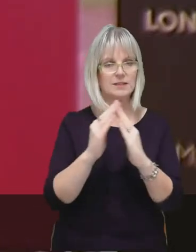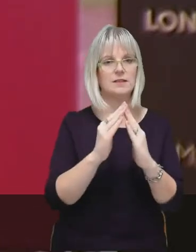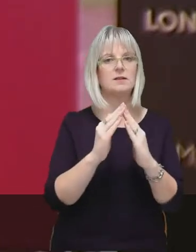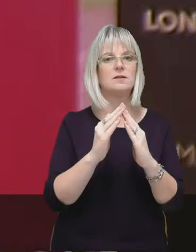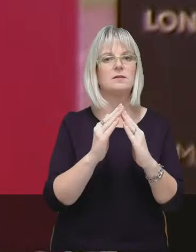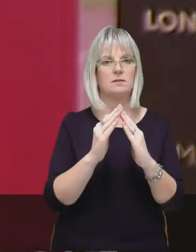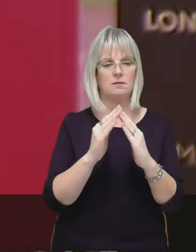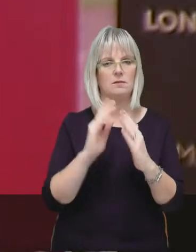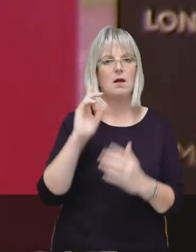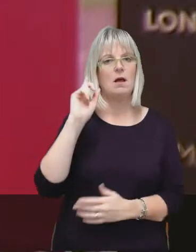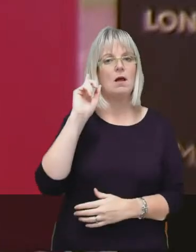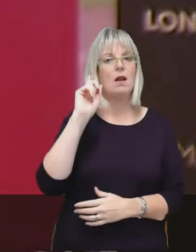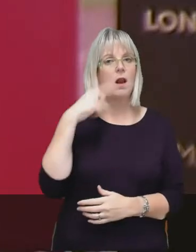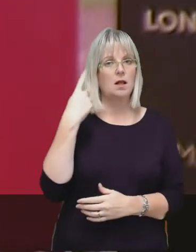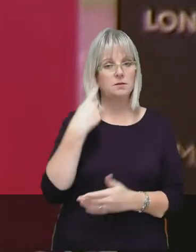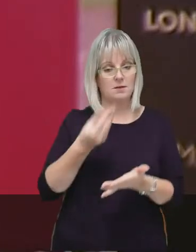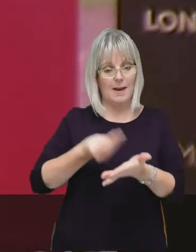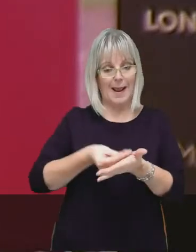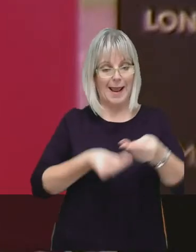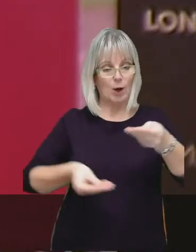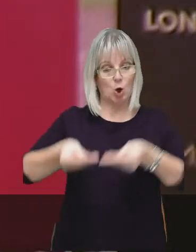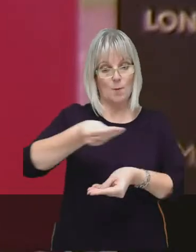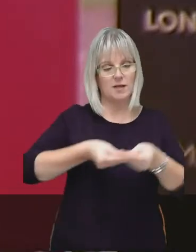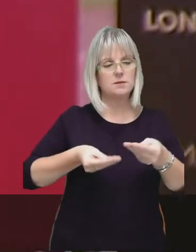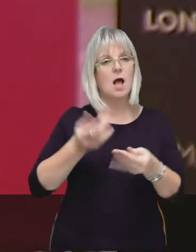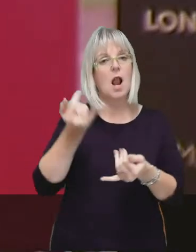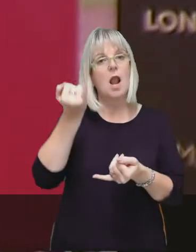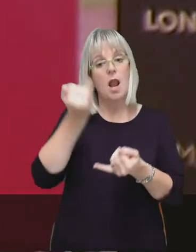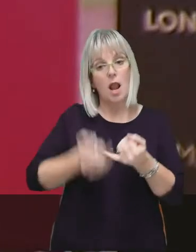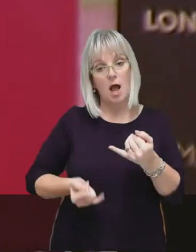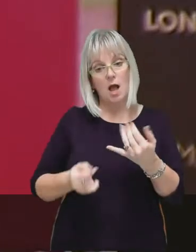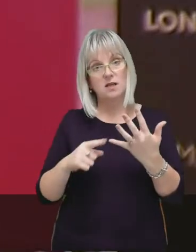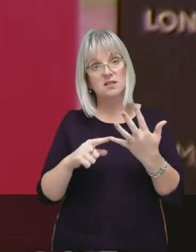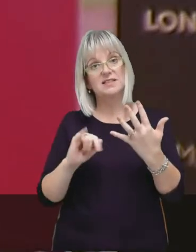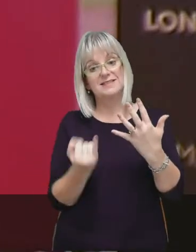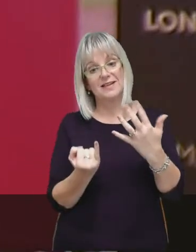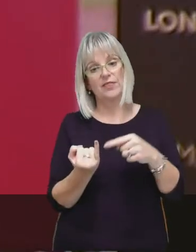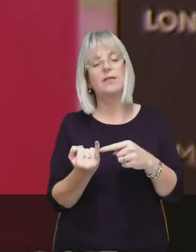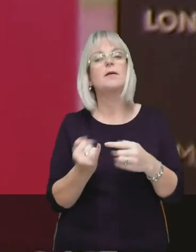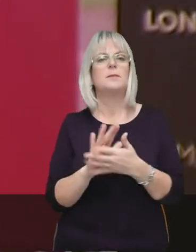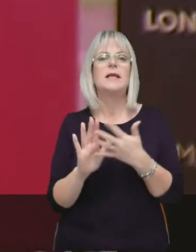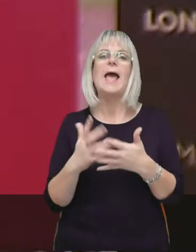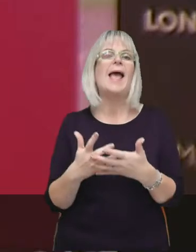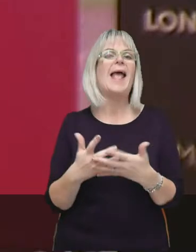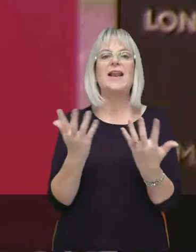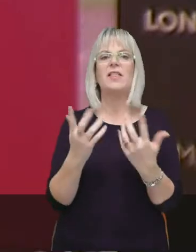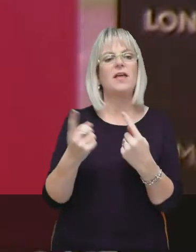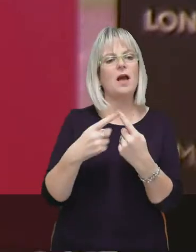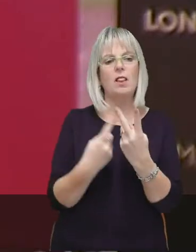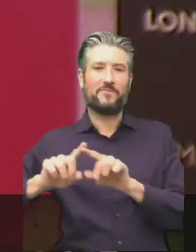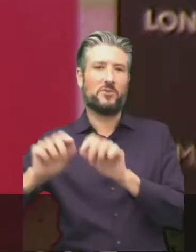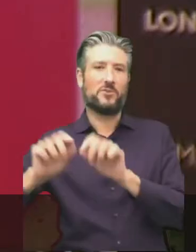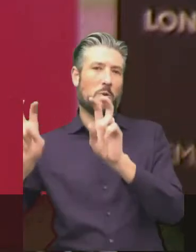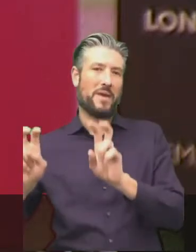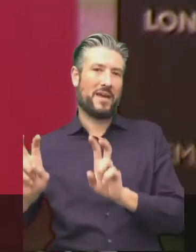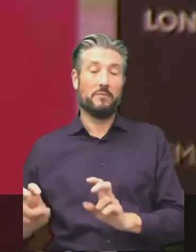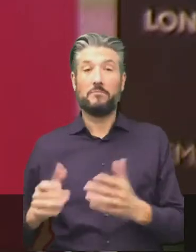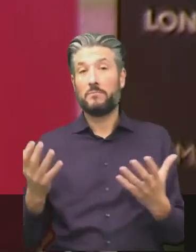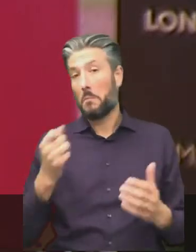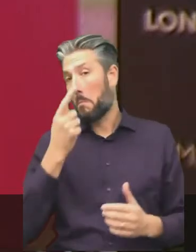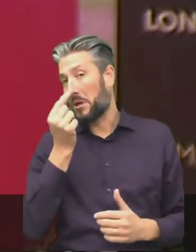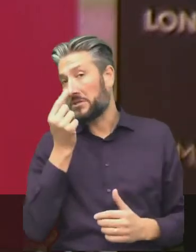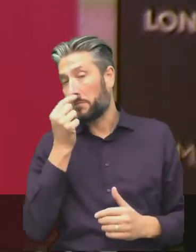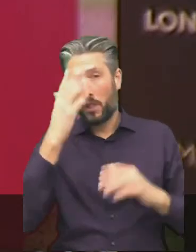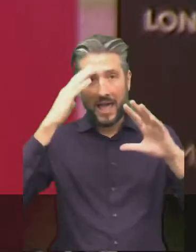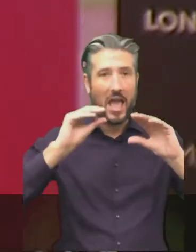last sector will be anything else that is not covered. For example, education, health and